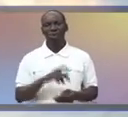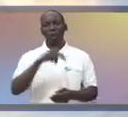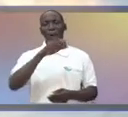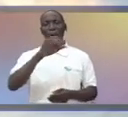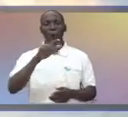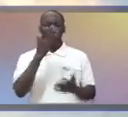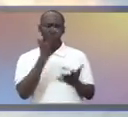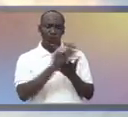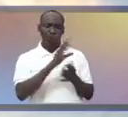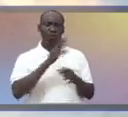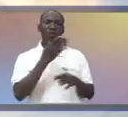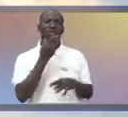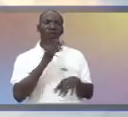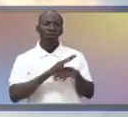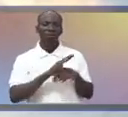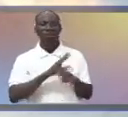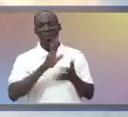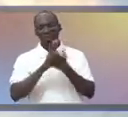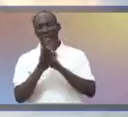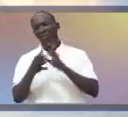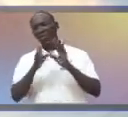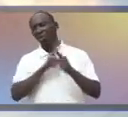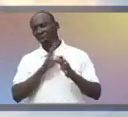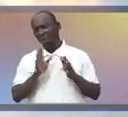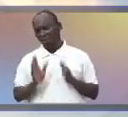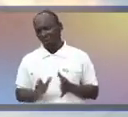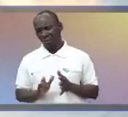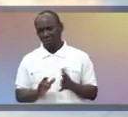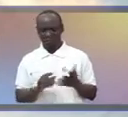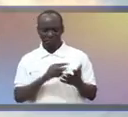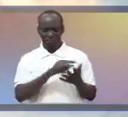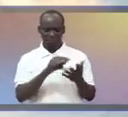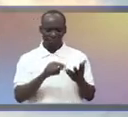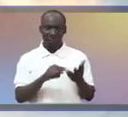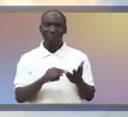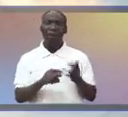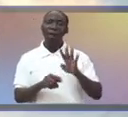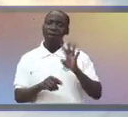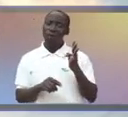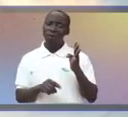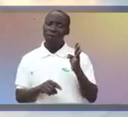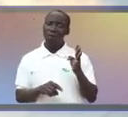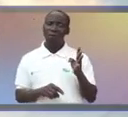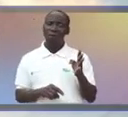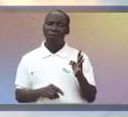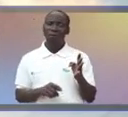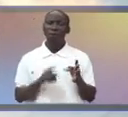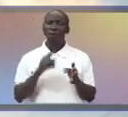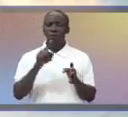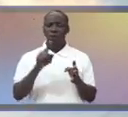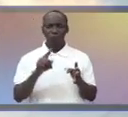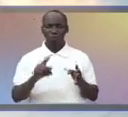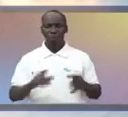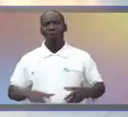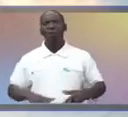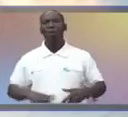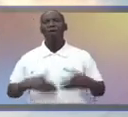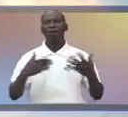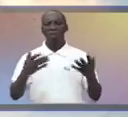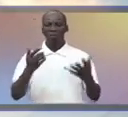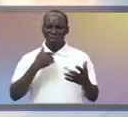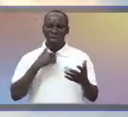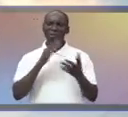ni afei wunya adwen sa kya na mo etoso nan ene se obeye pemuka aka se